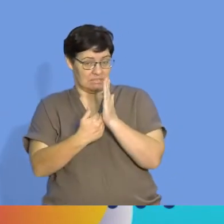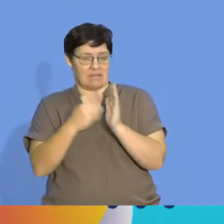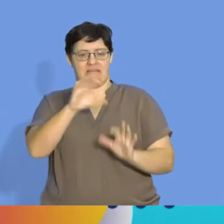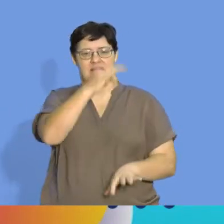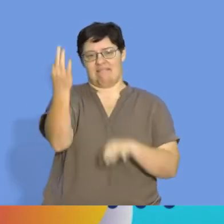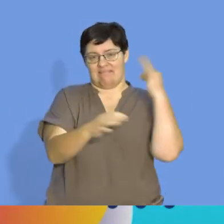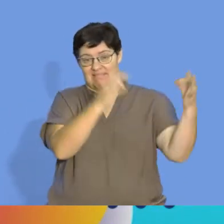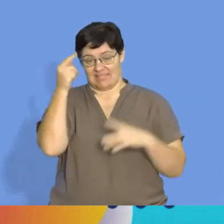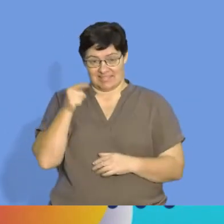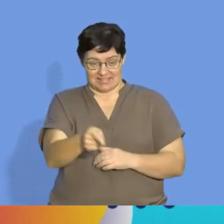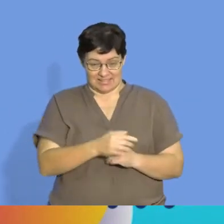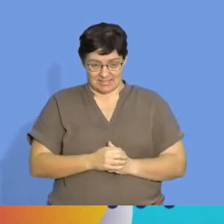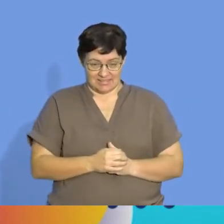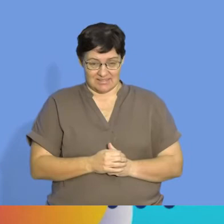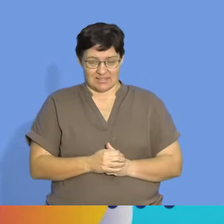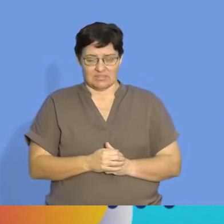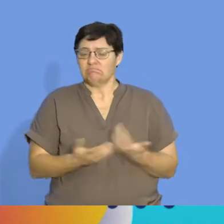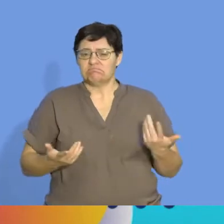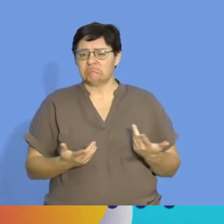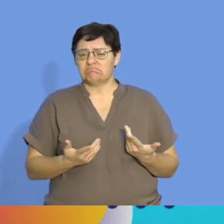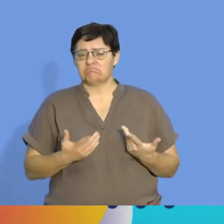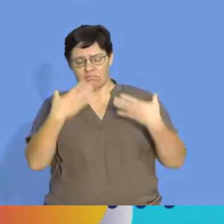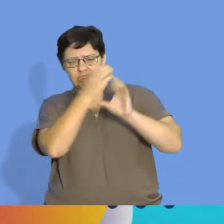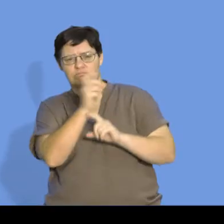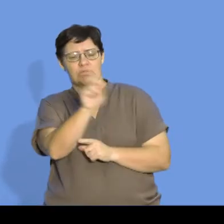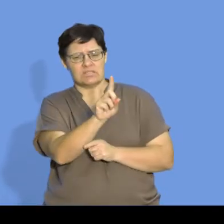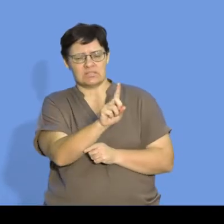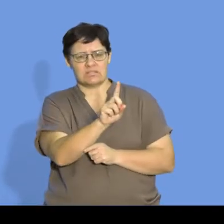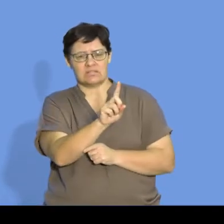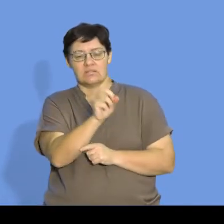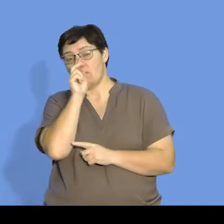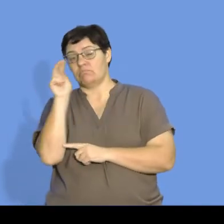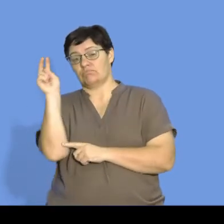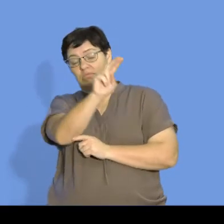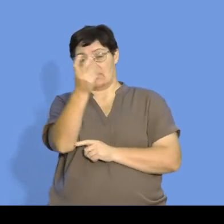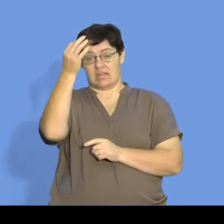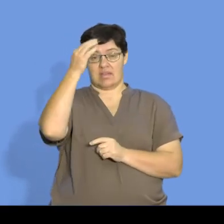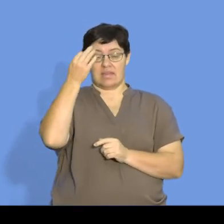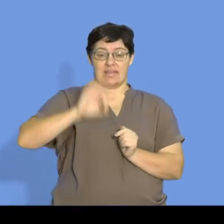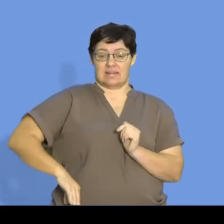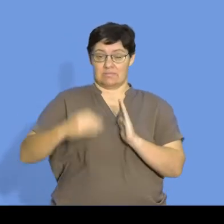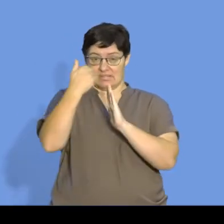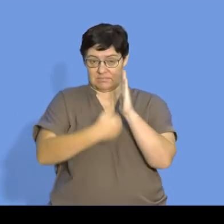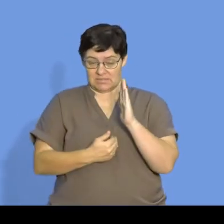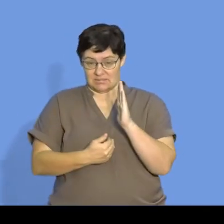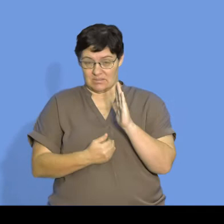Okay, so our emphasis here is on our projected income statement. Remember, we're doing this